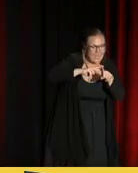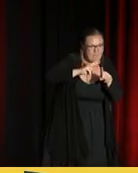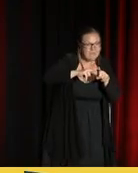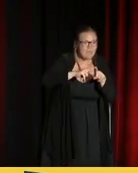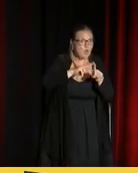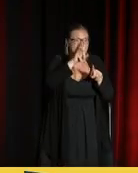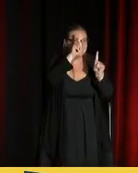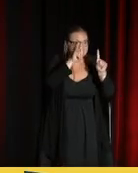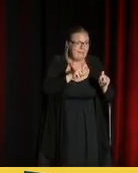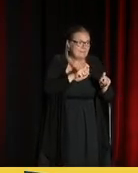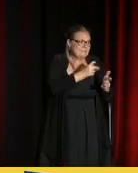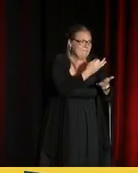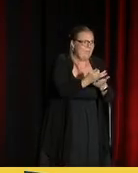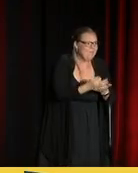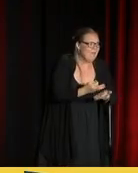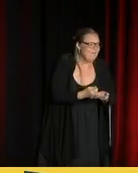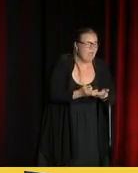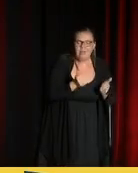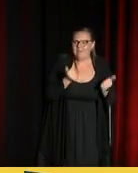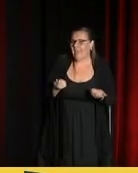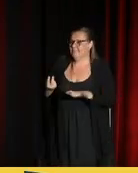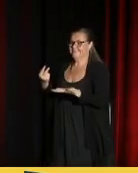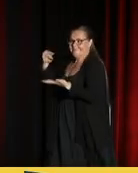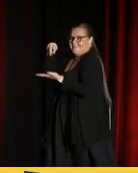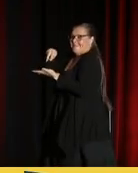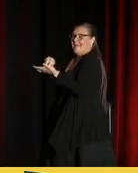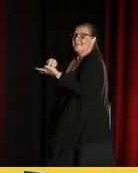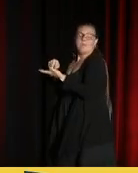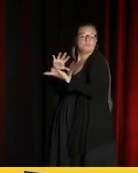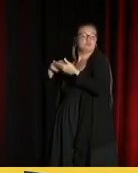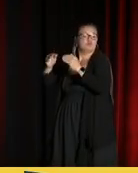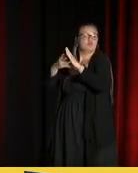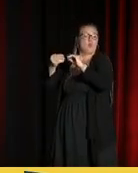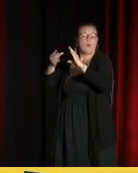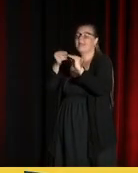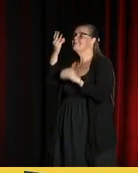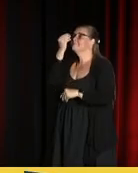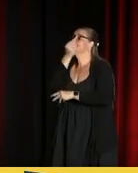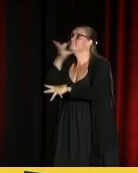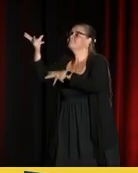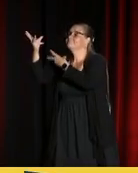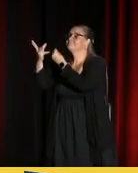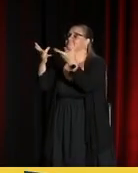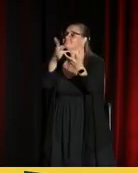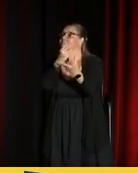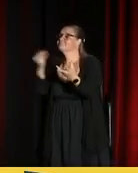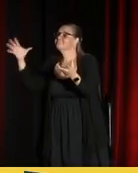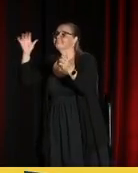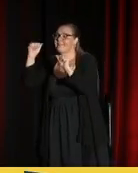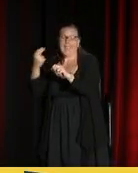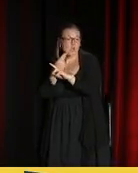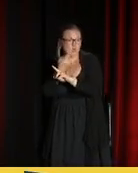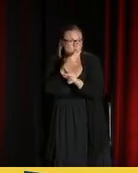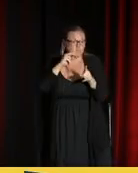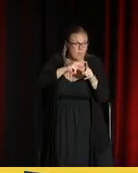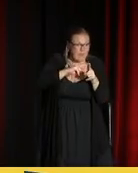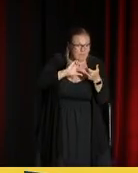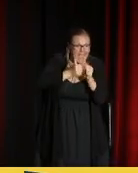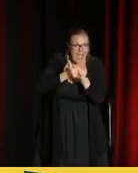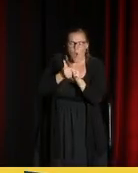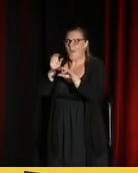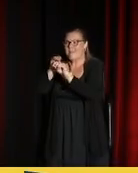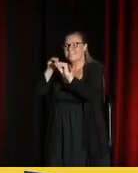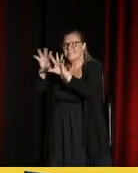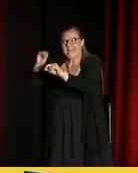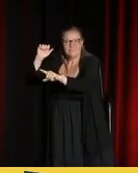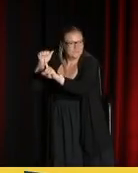can get up and use every word correctly in a story that they tell through a magic trick. A person who's